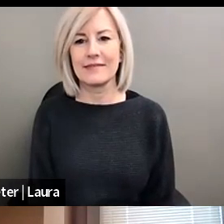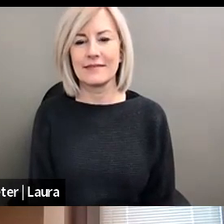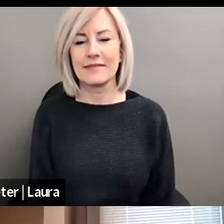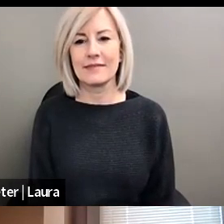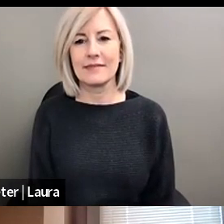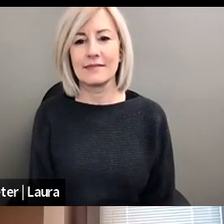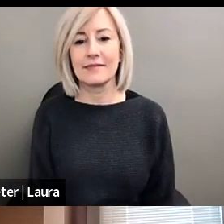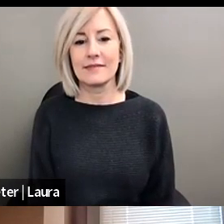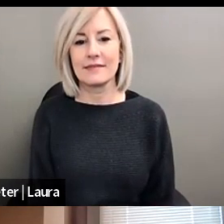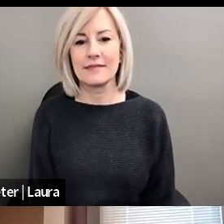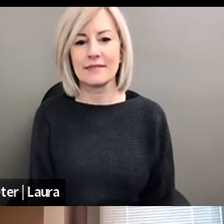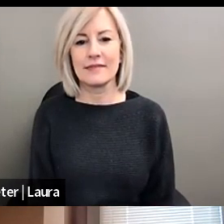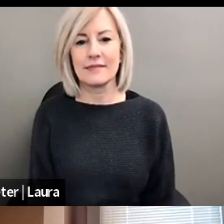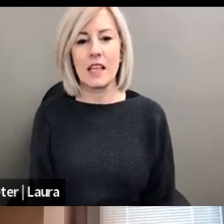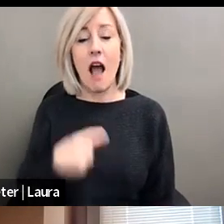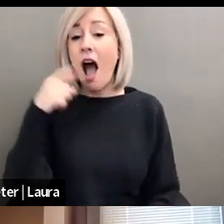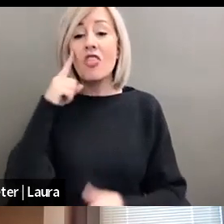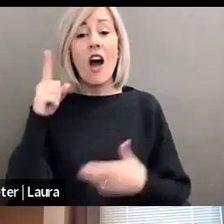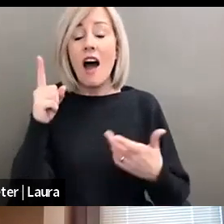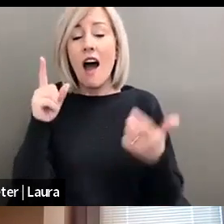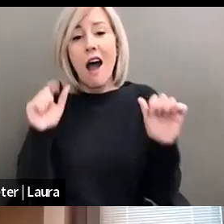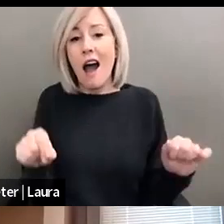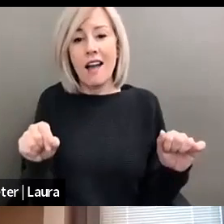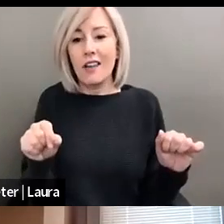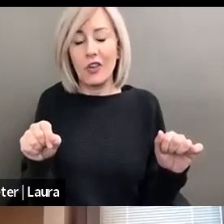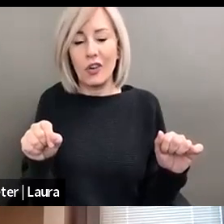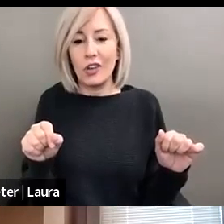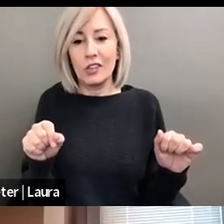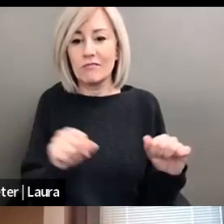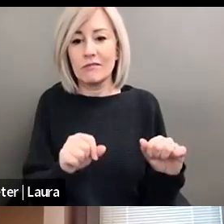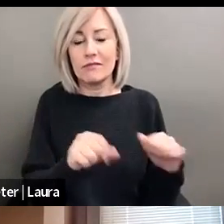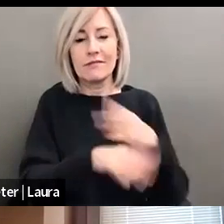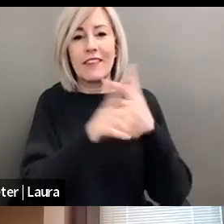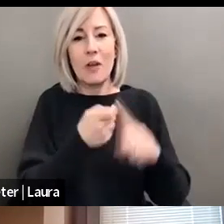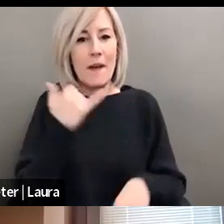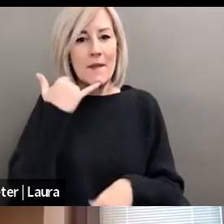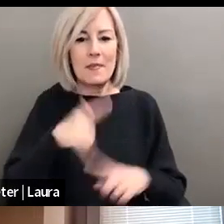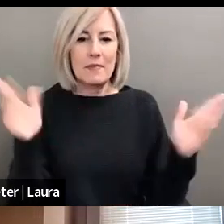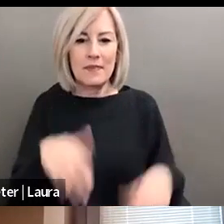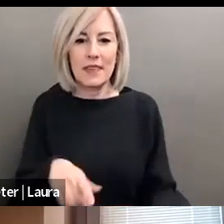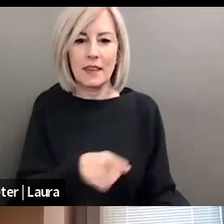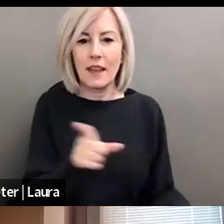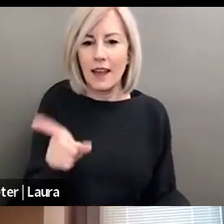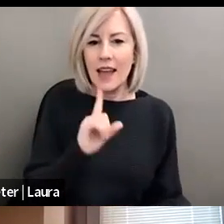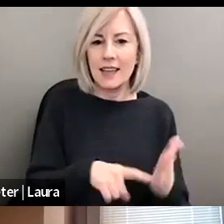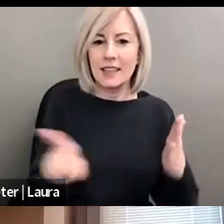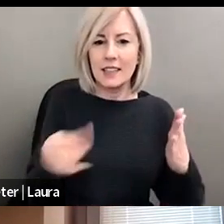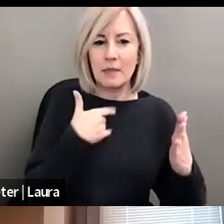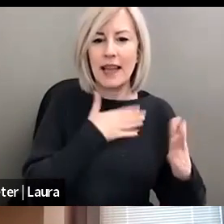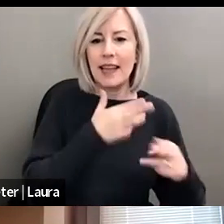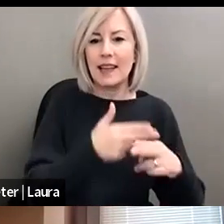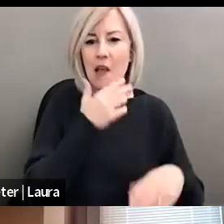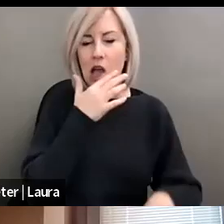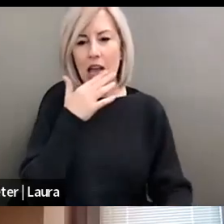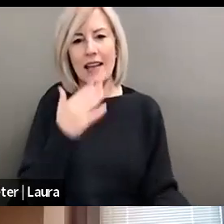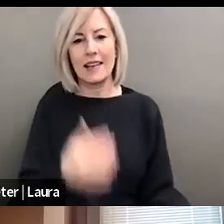it's. Yeah, I thought I could do it. I thought I could do it from my phone. She's got my name. Oh, Thank yes,